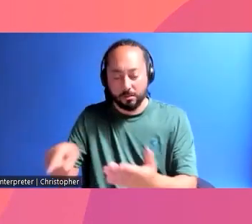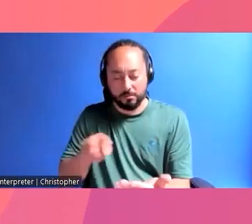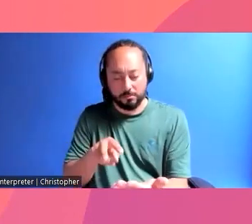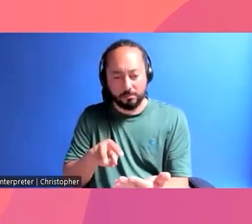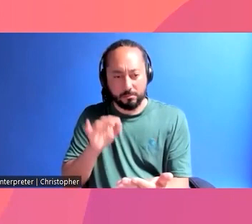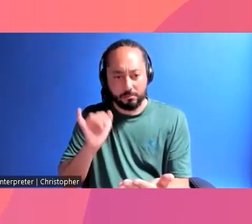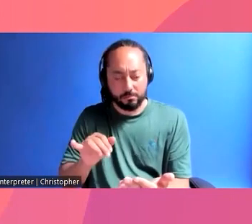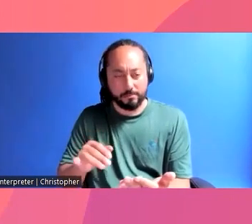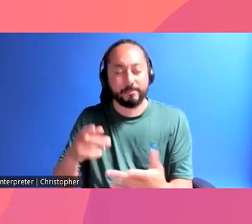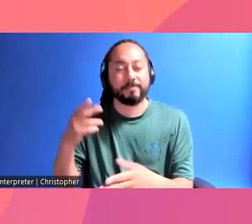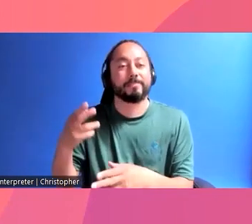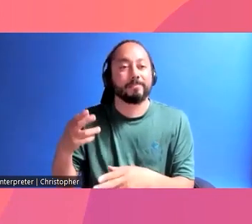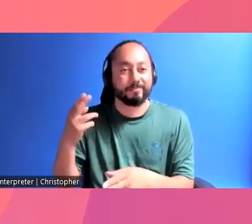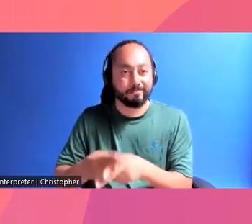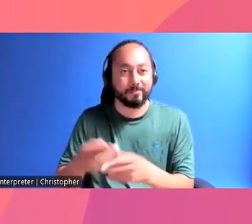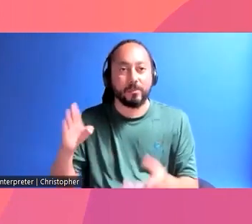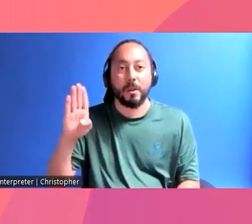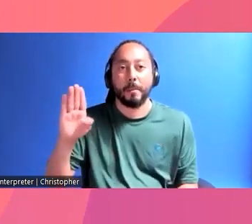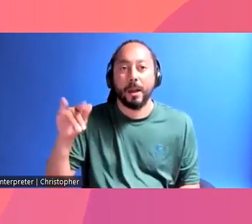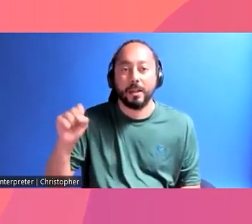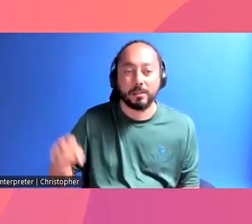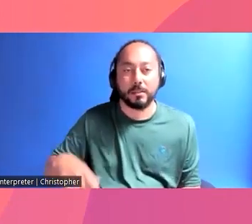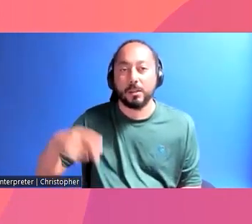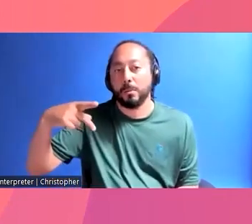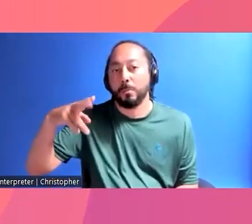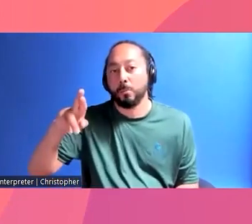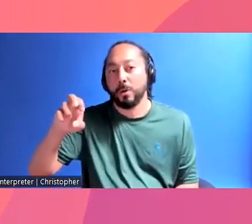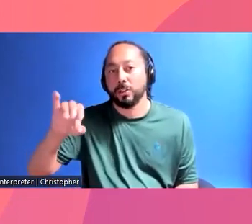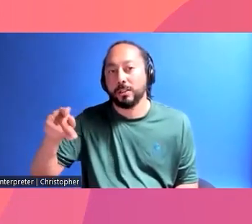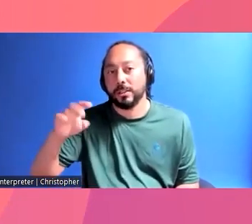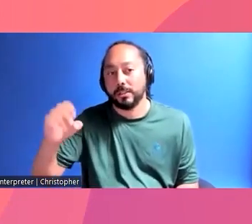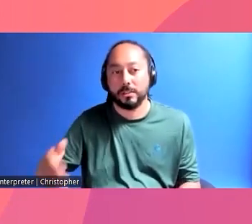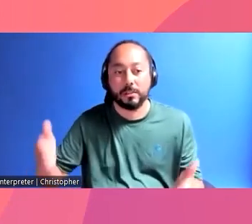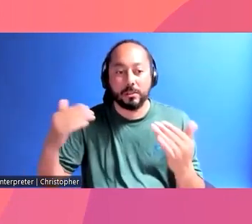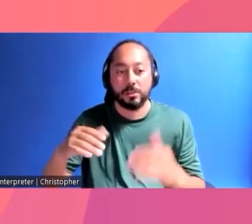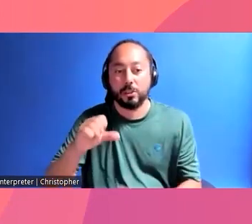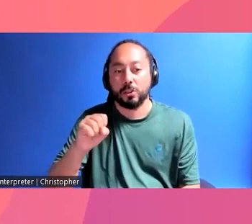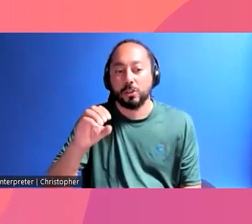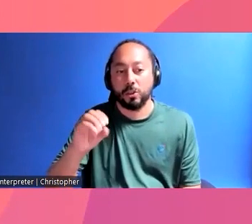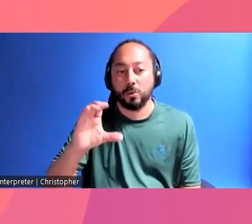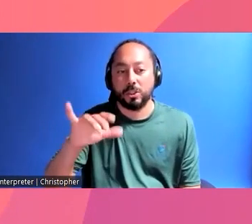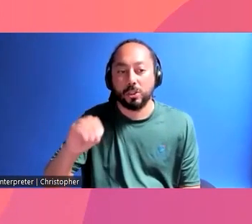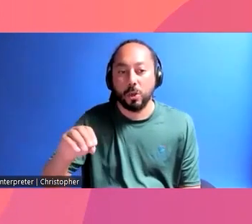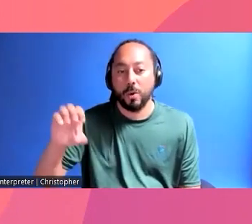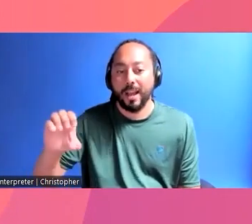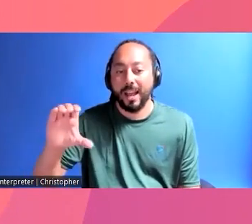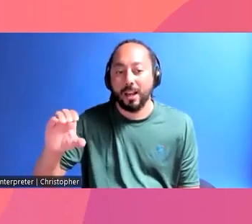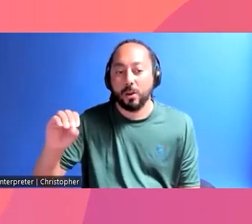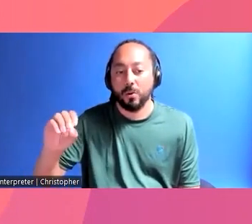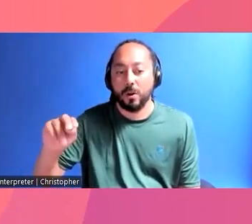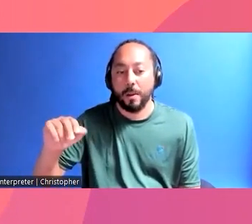like bias, prejudice, socioeconomic deprivation, which are ultimately components